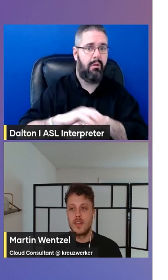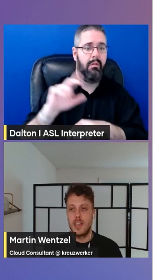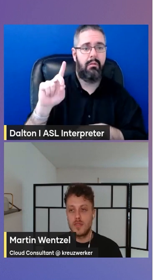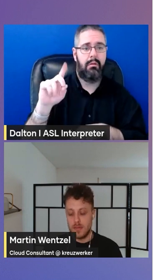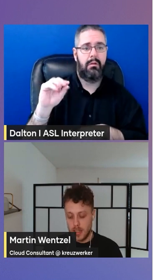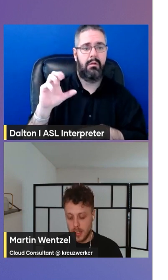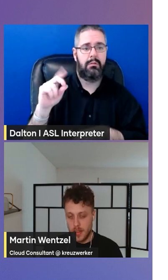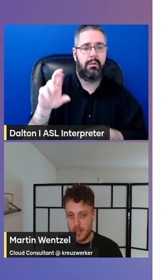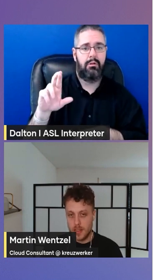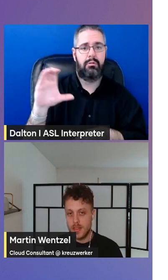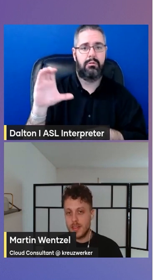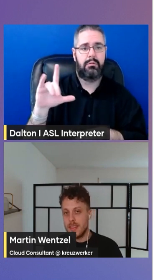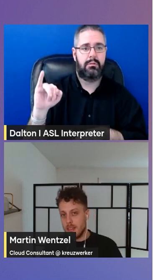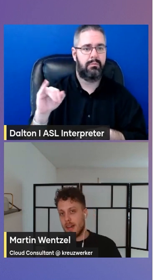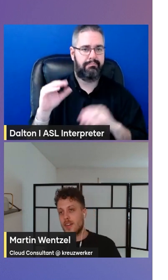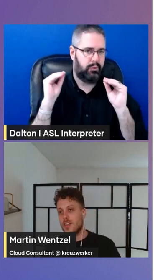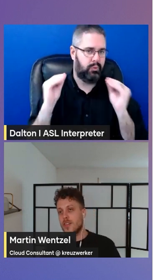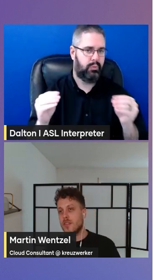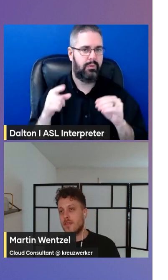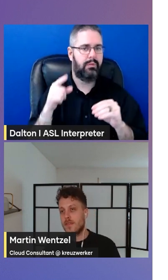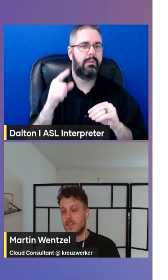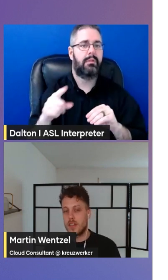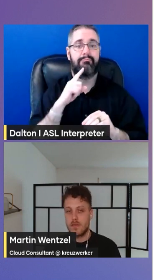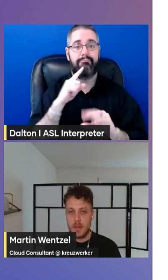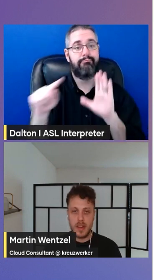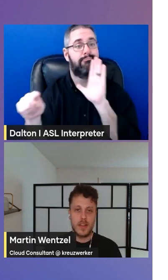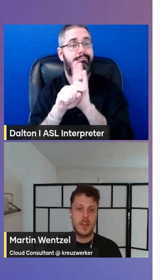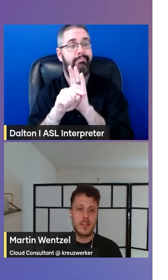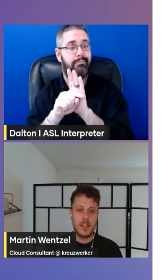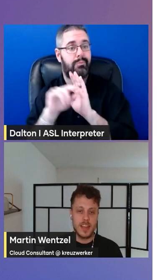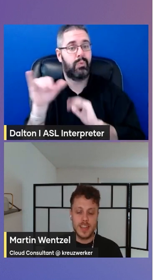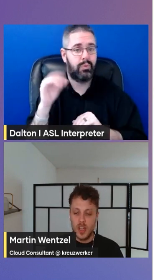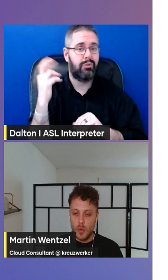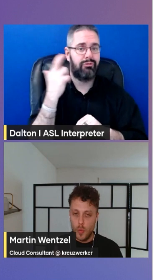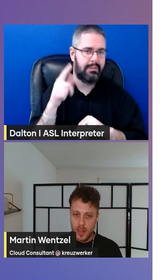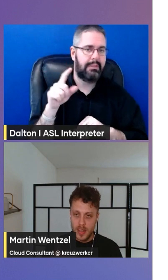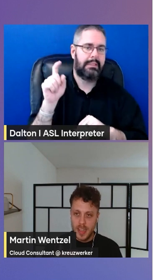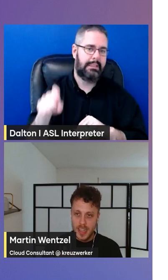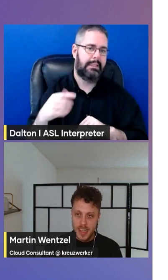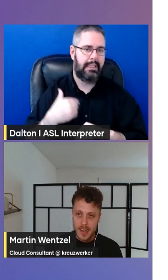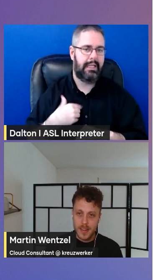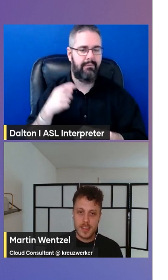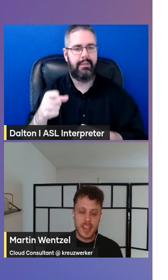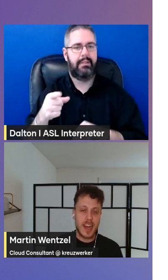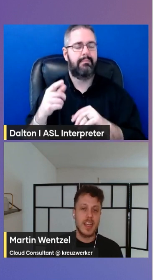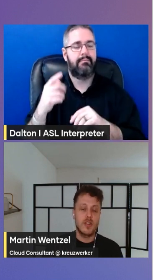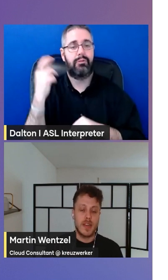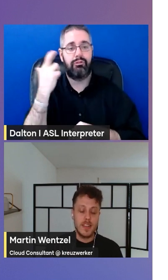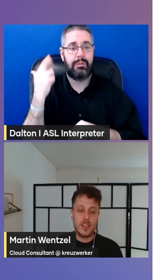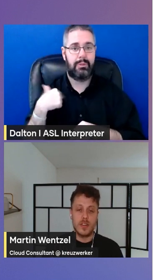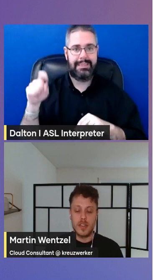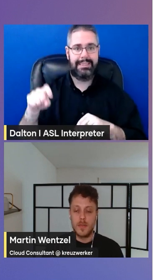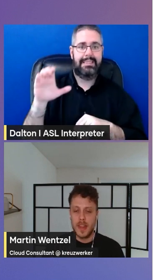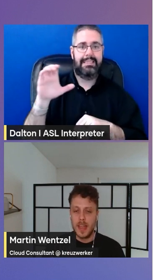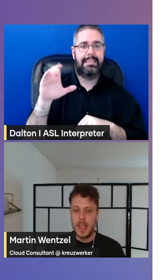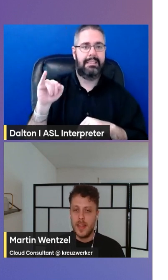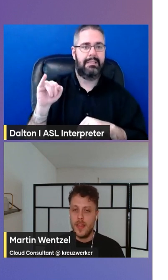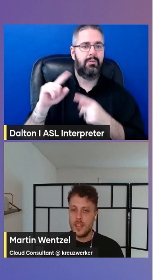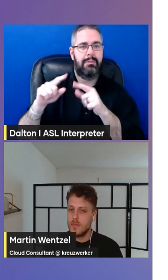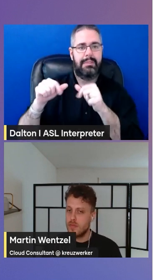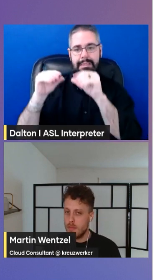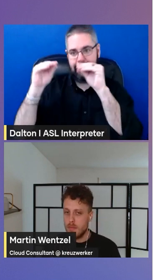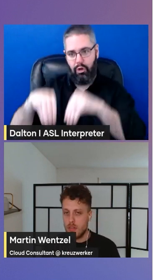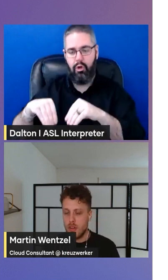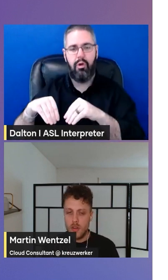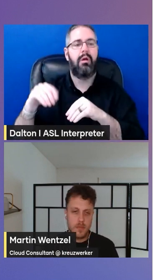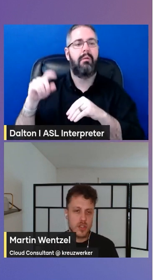wherever we run. And this is also the disadvantage of wrapping the CLI. We need the CLI to be installed. It's